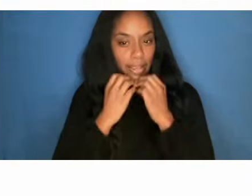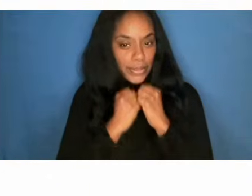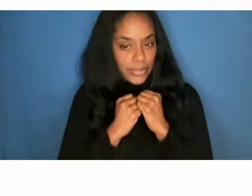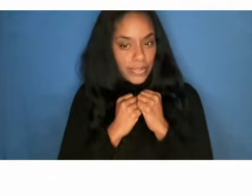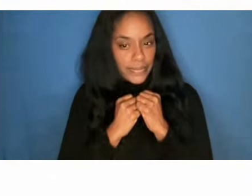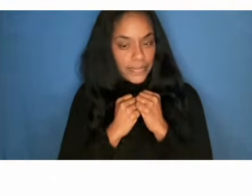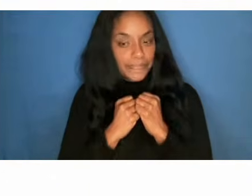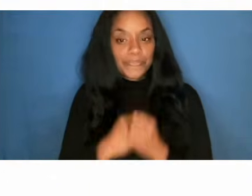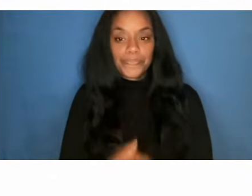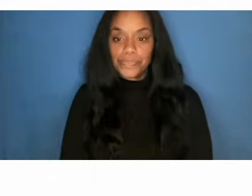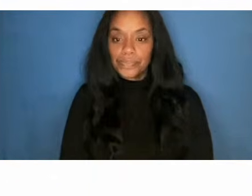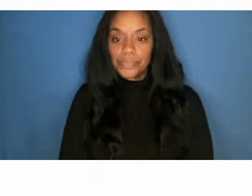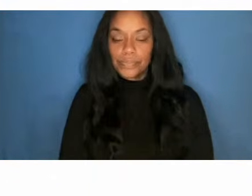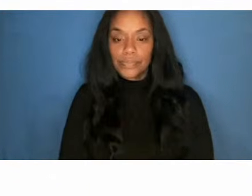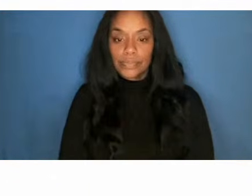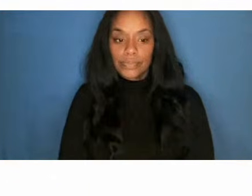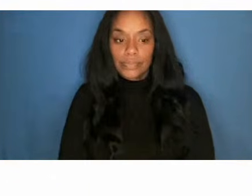And